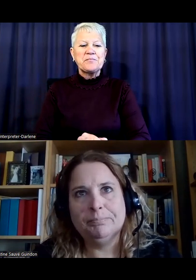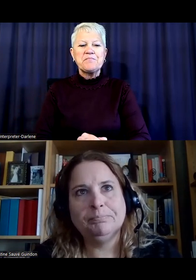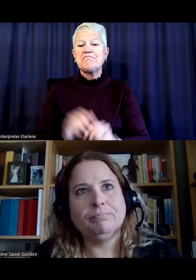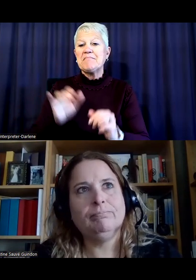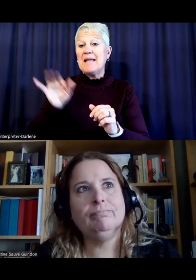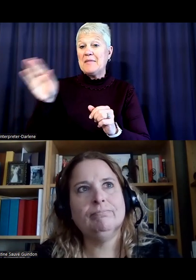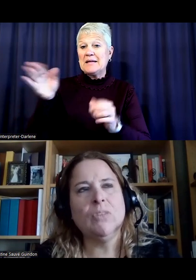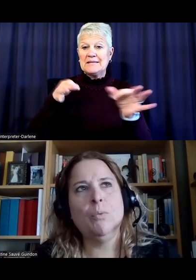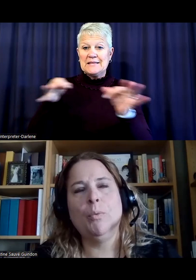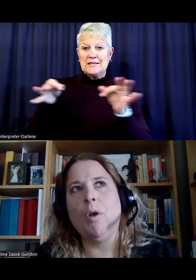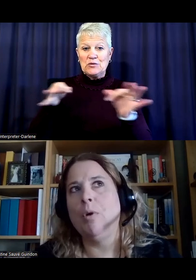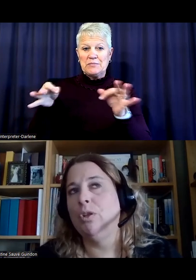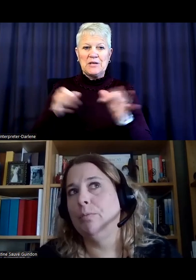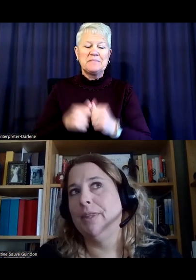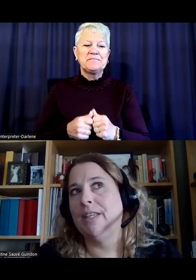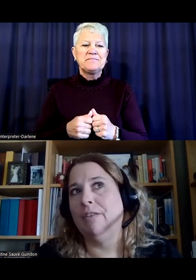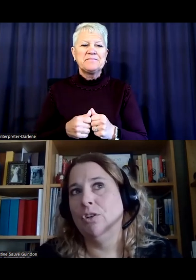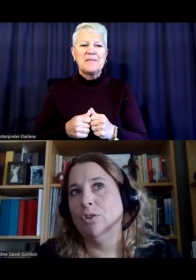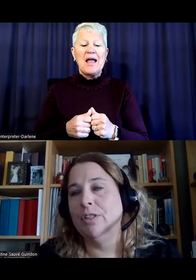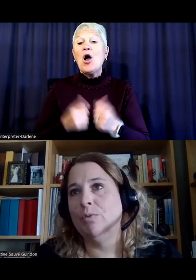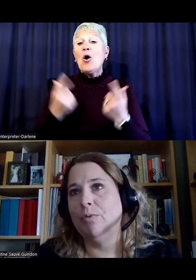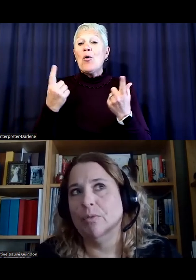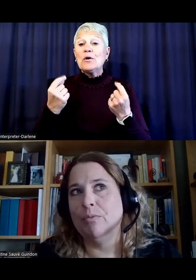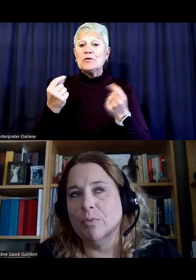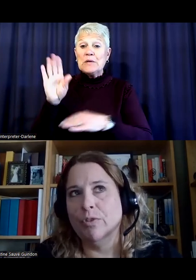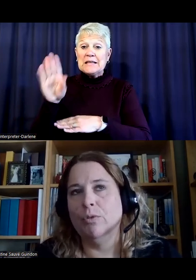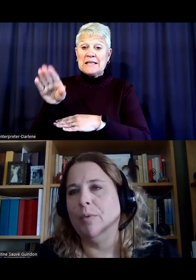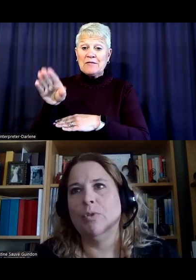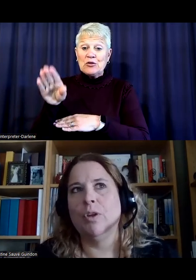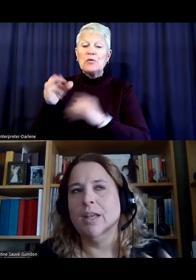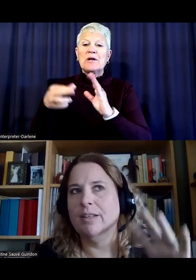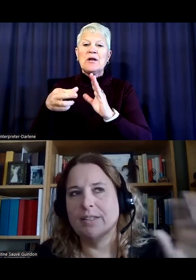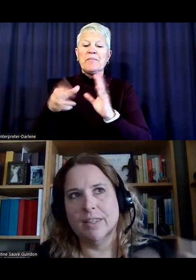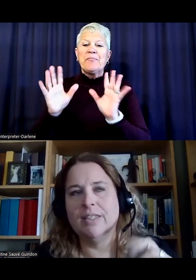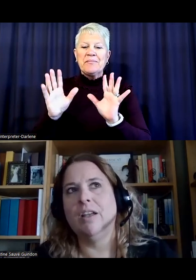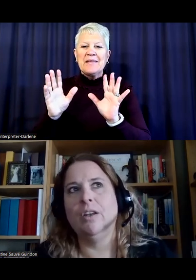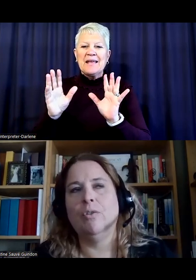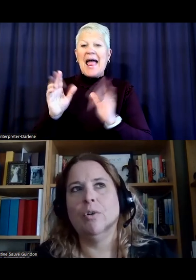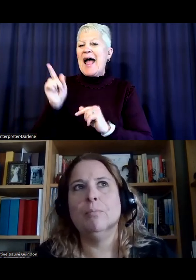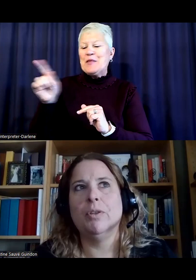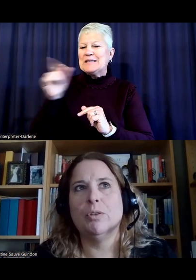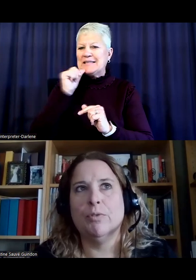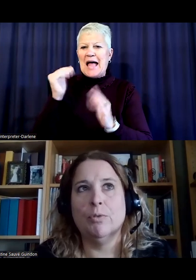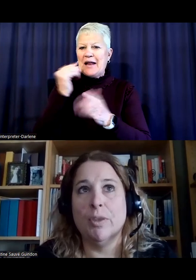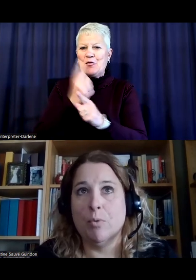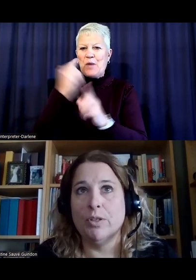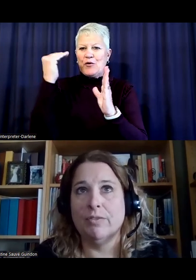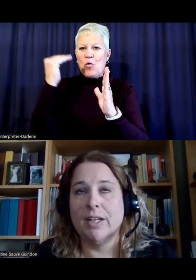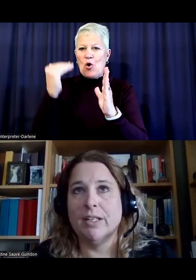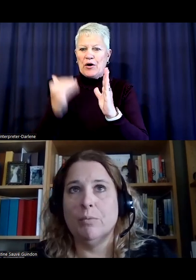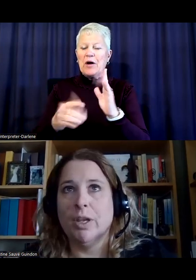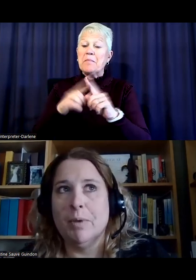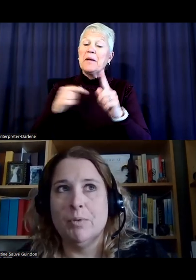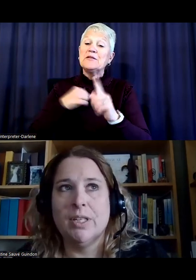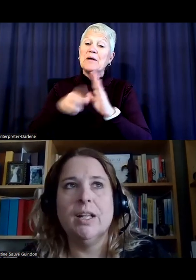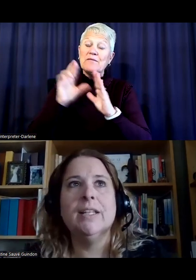description, what I want to do a bit this afternoon is review, so this is not in order, but to review the importance of the